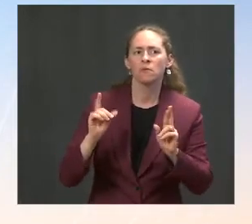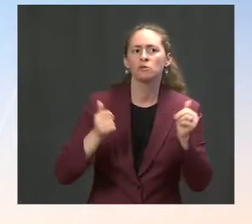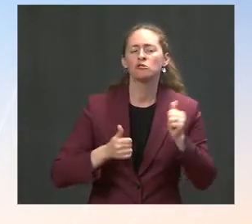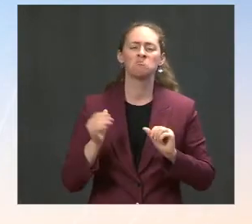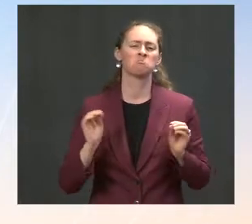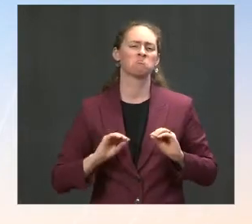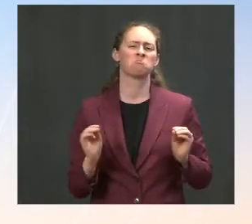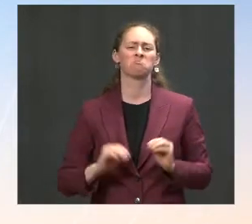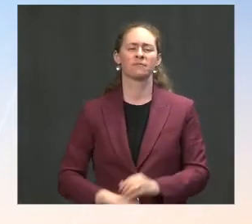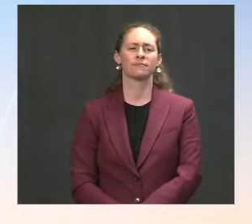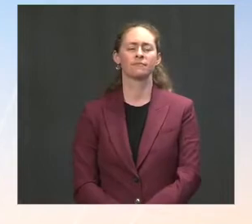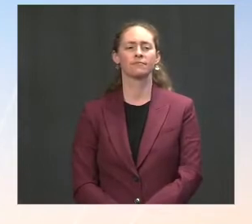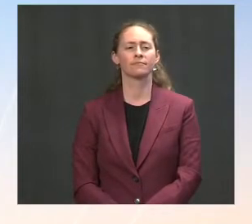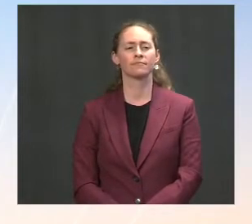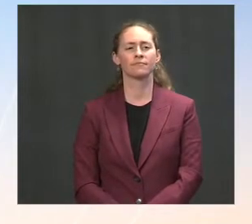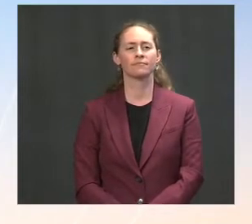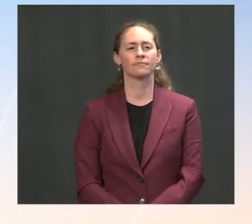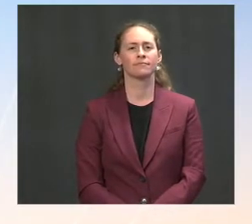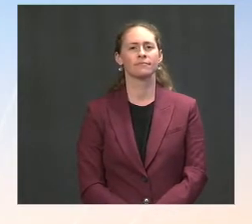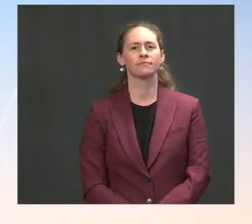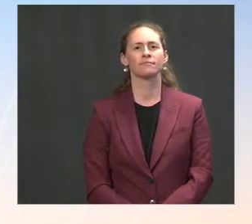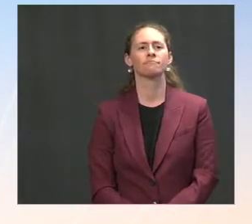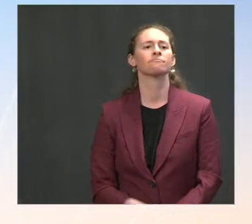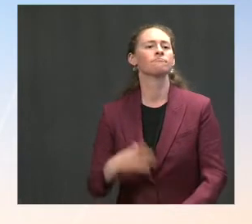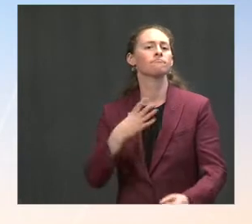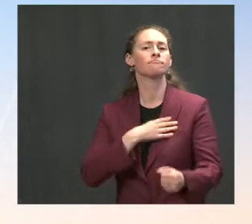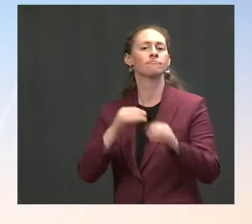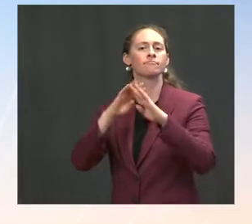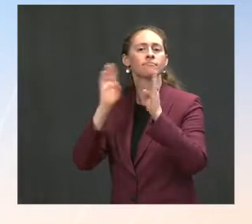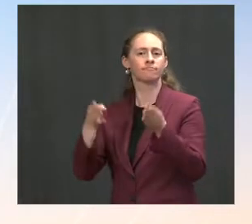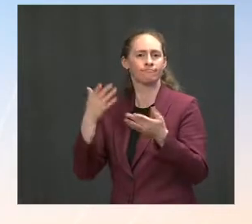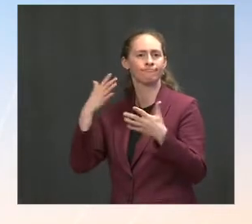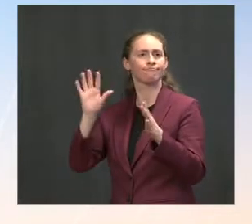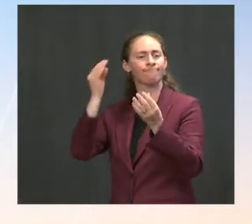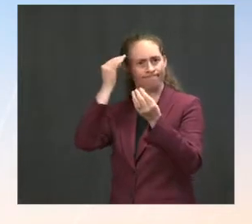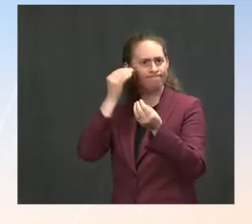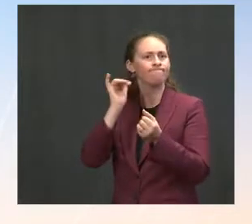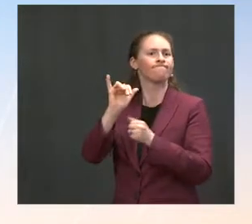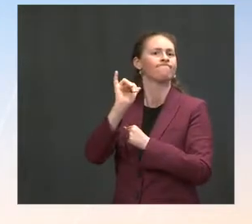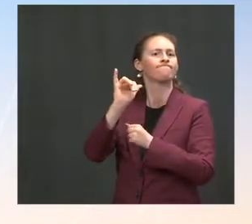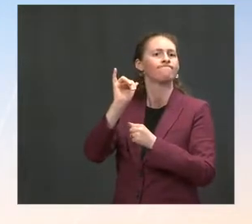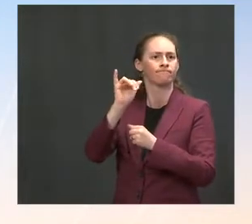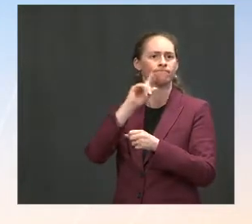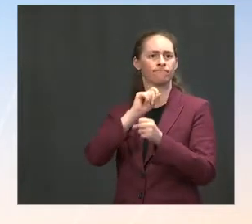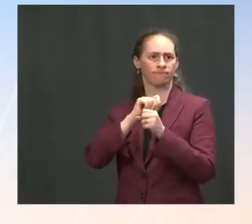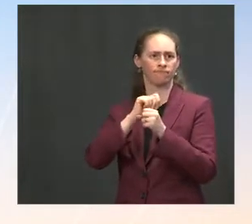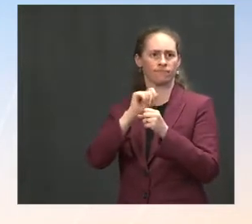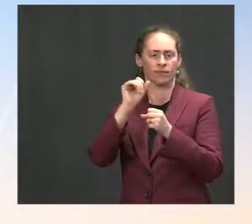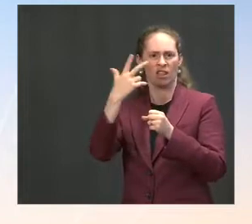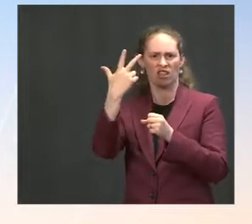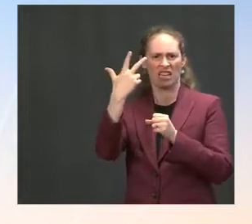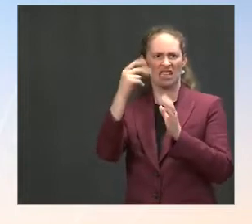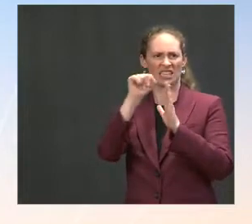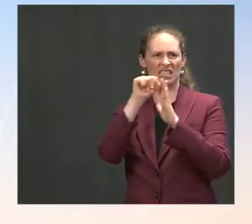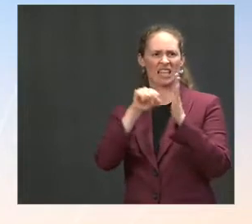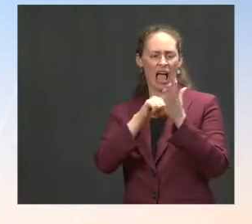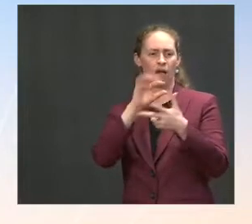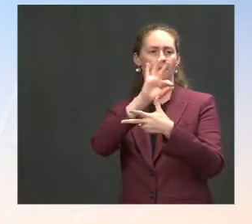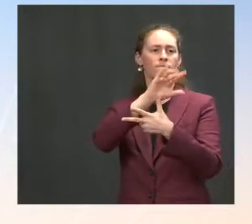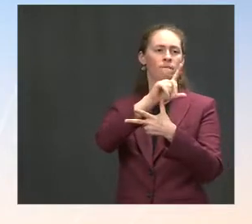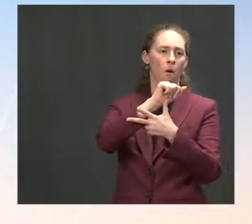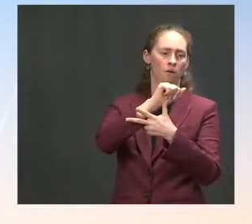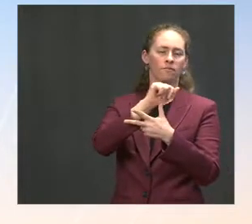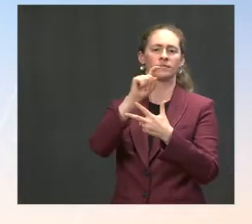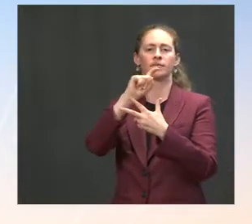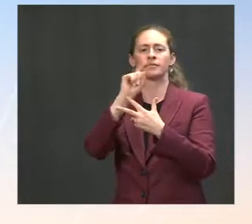noted yesterday that 40% of cases are coming from 3 states with low vaccination rates, Florida, Texas, and Missouri. All 3 of